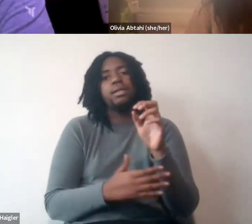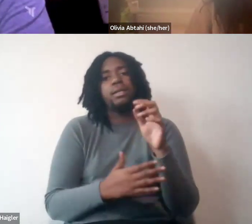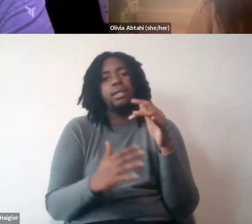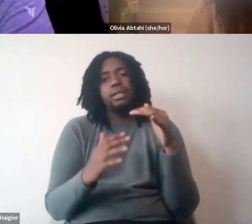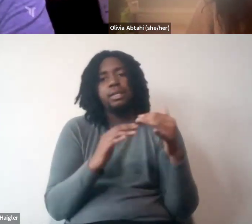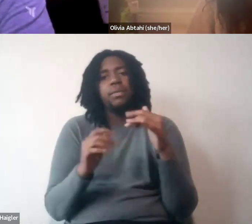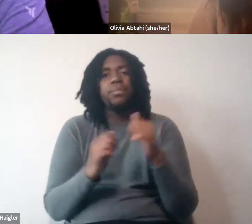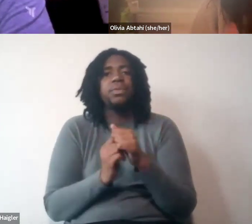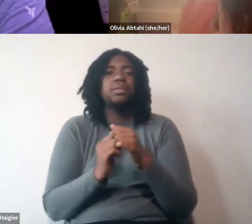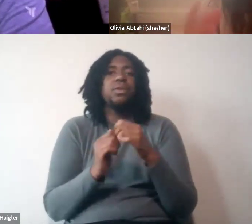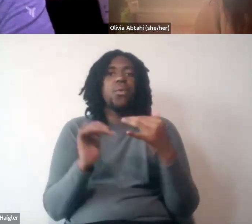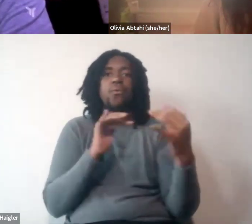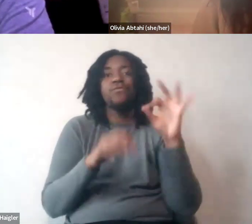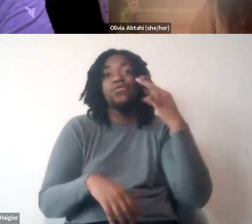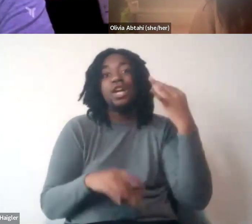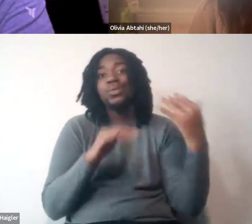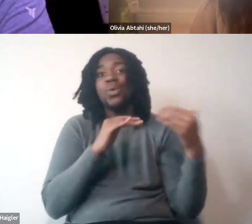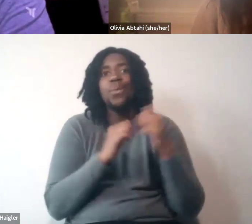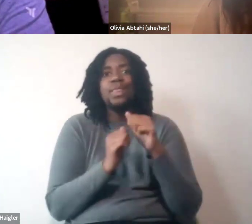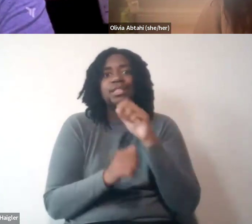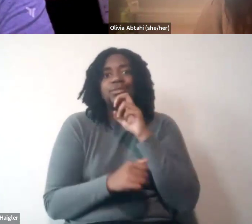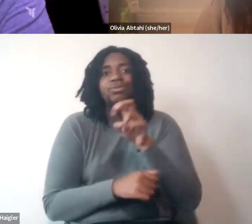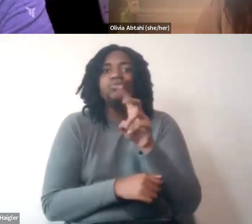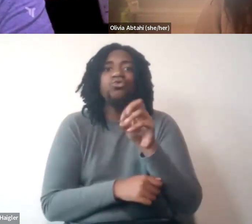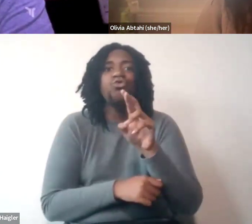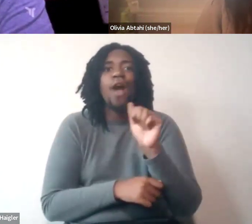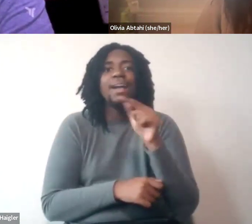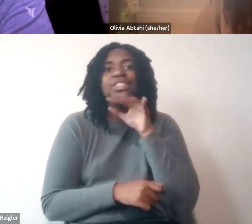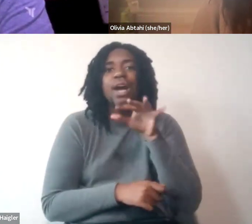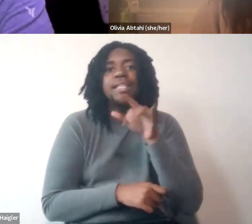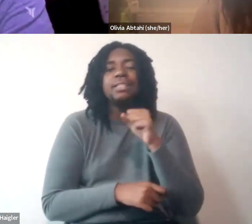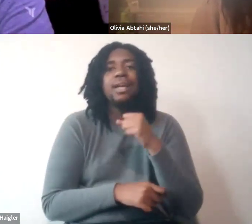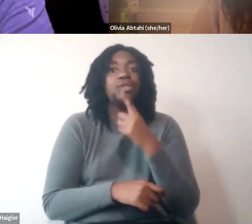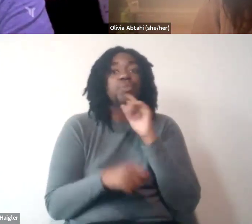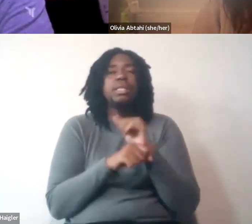with dragons, right? And so everyone's always so surprised that like I'm actually such a dork.